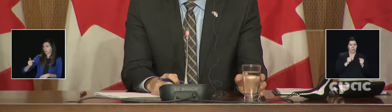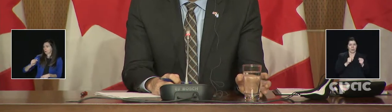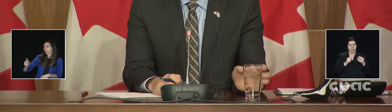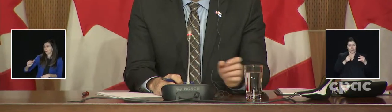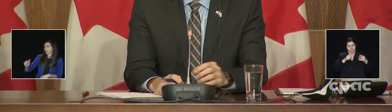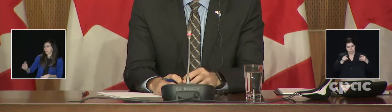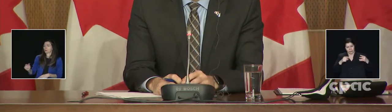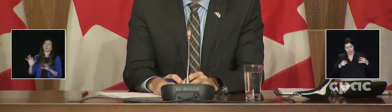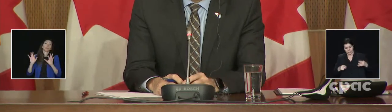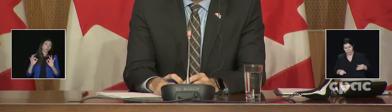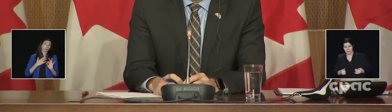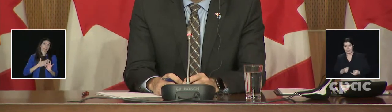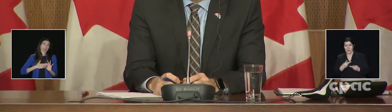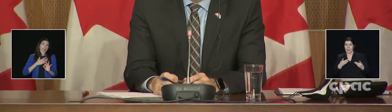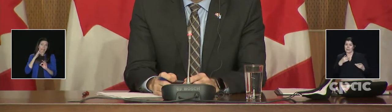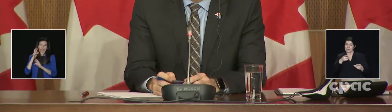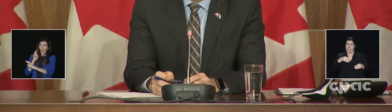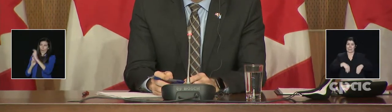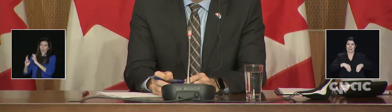Operator?